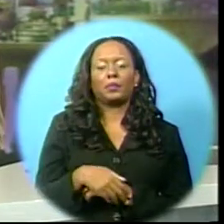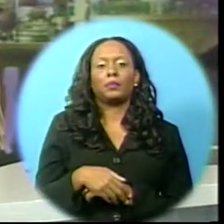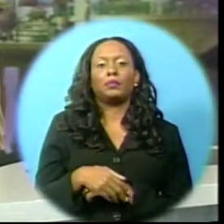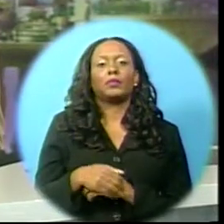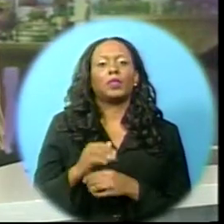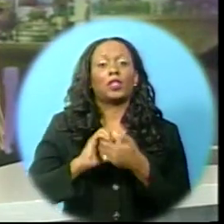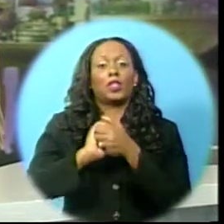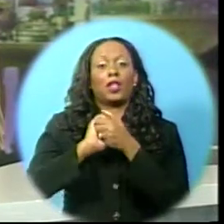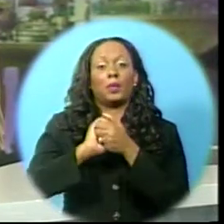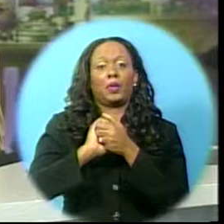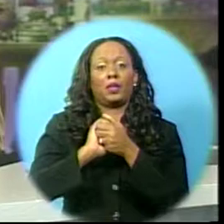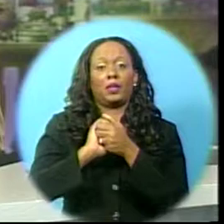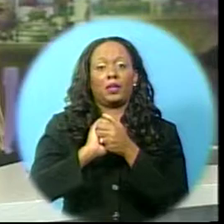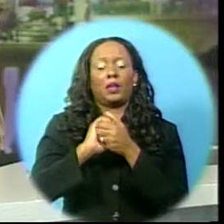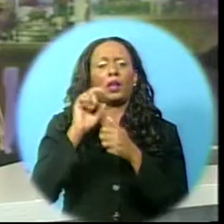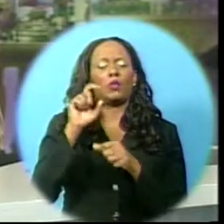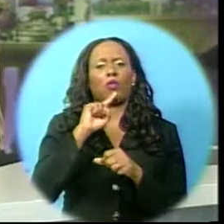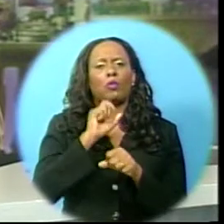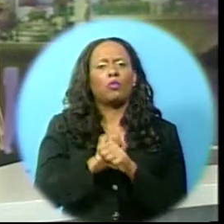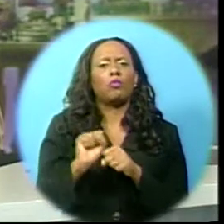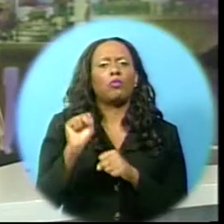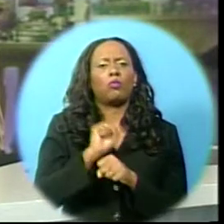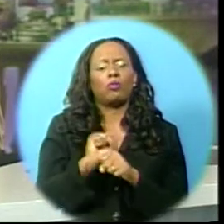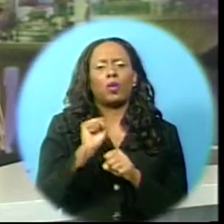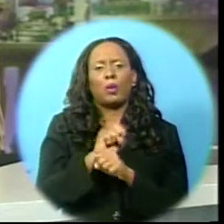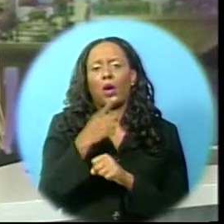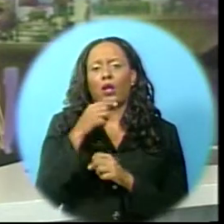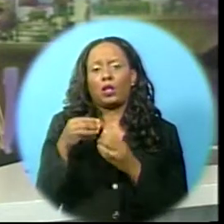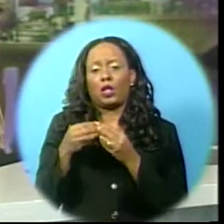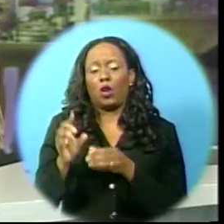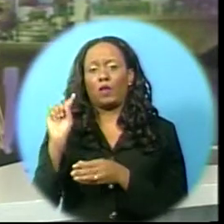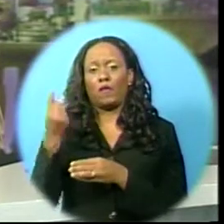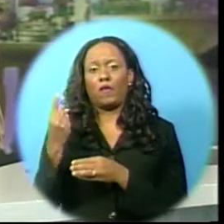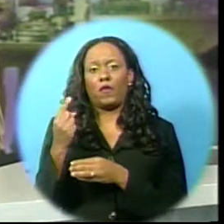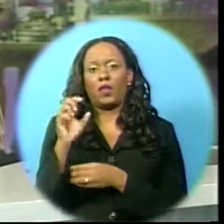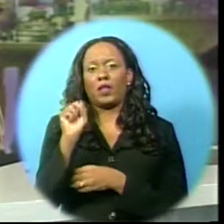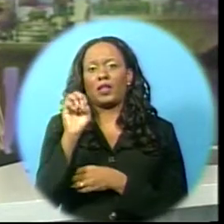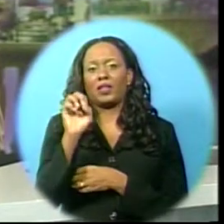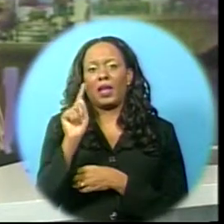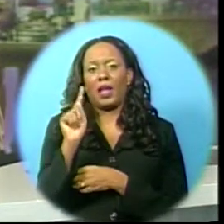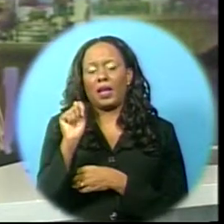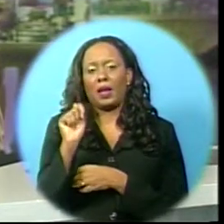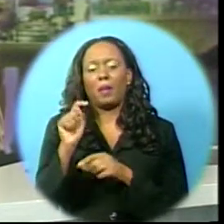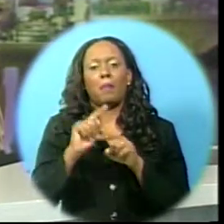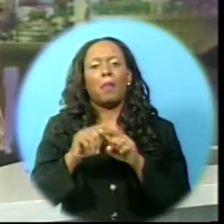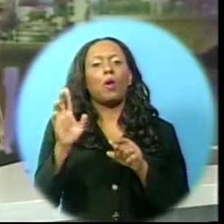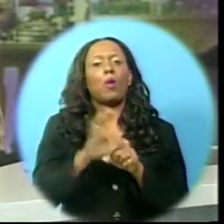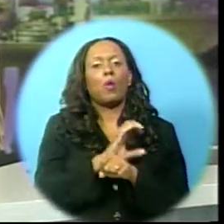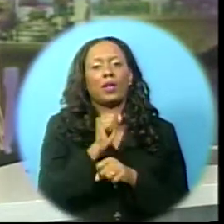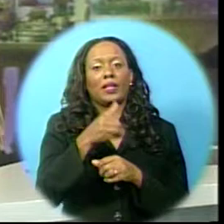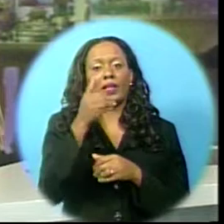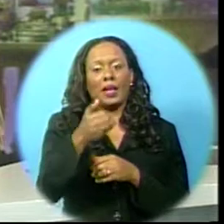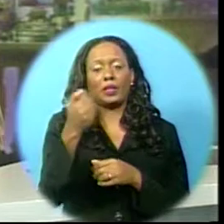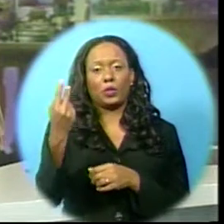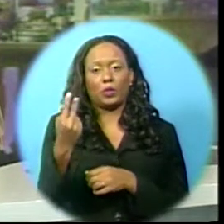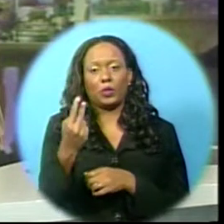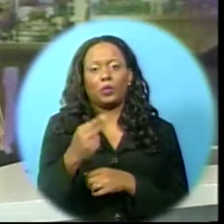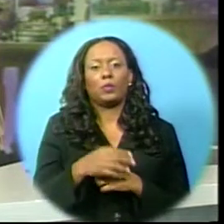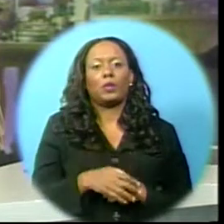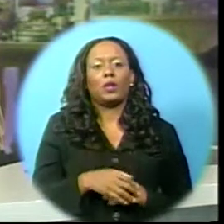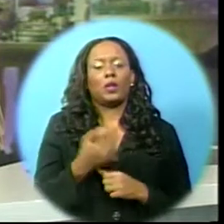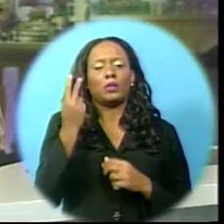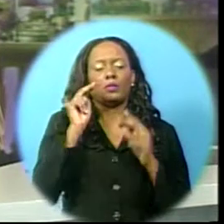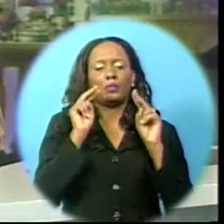their win after dropping the first set at 22. They rebounded to win the next 3 at 22, 21 and